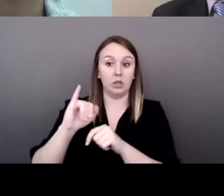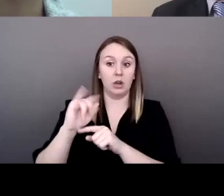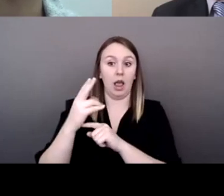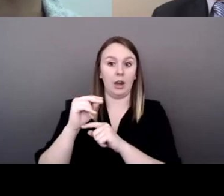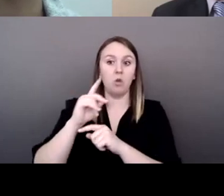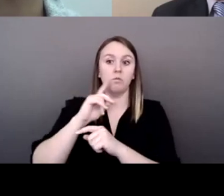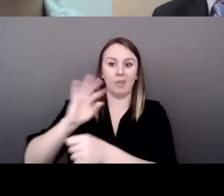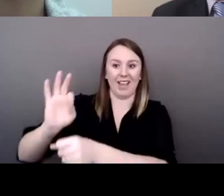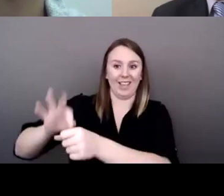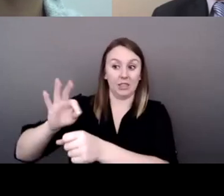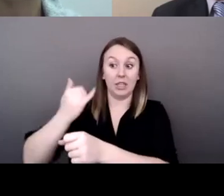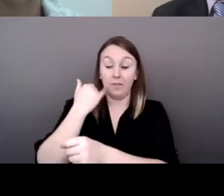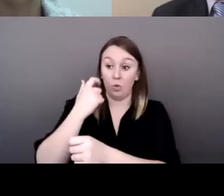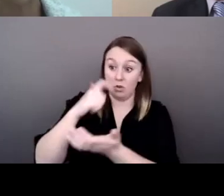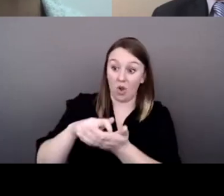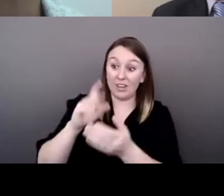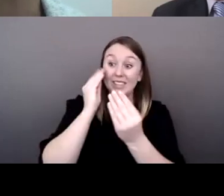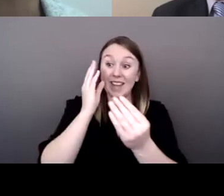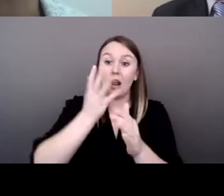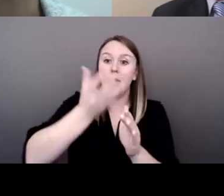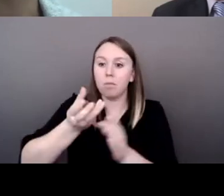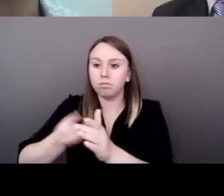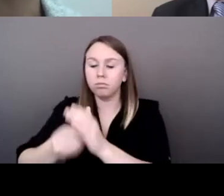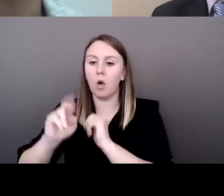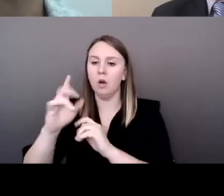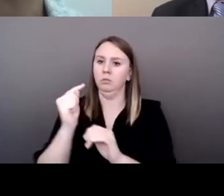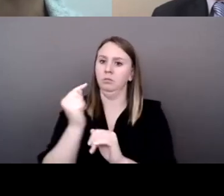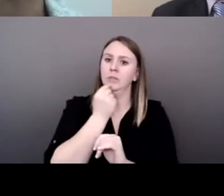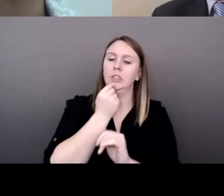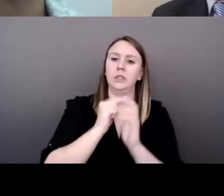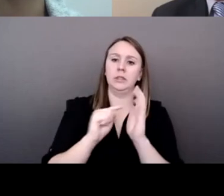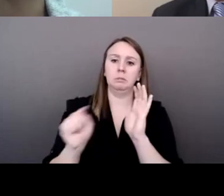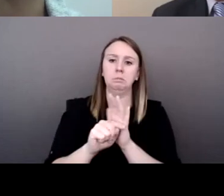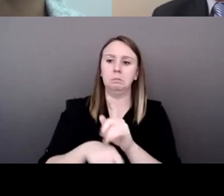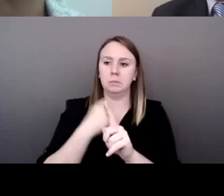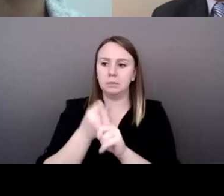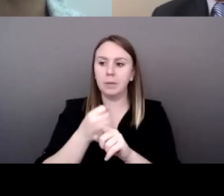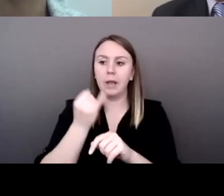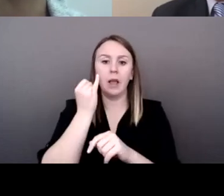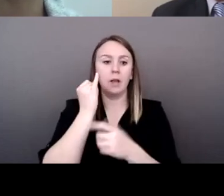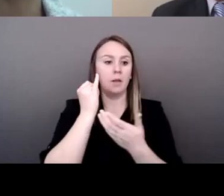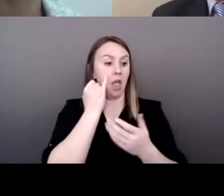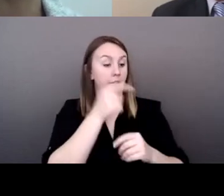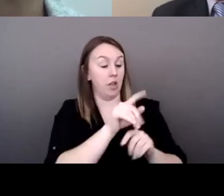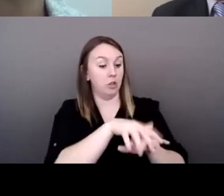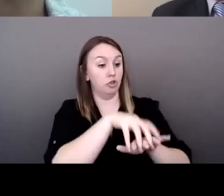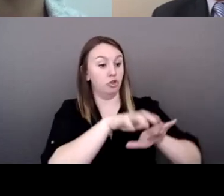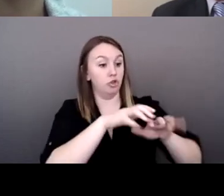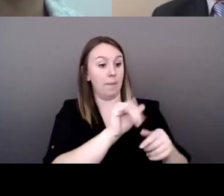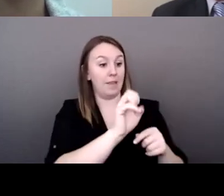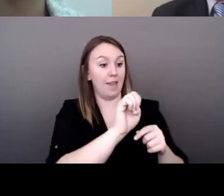collection, we see a huge disparity when tribal cases go untried because they're getting lost